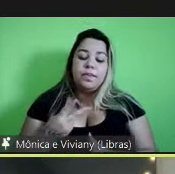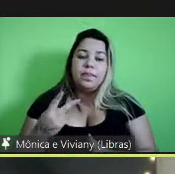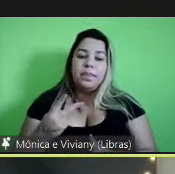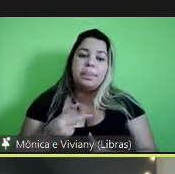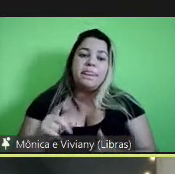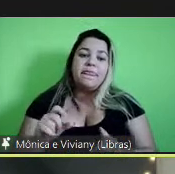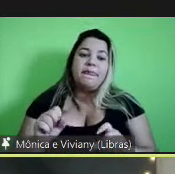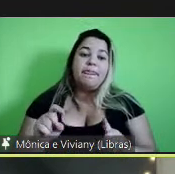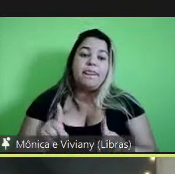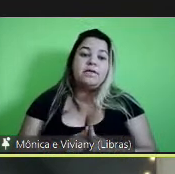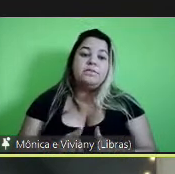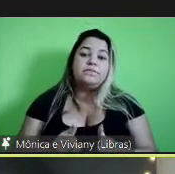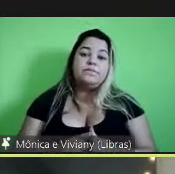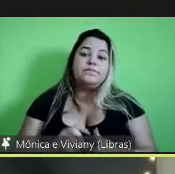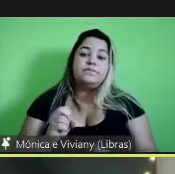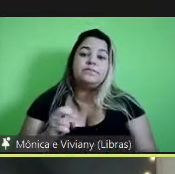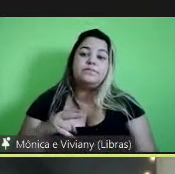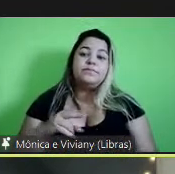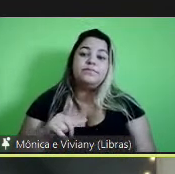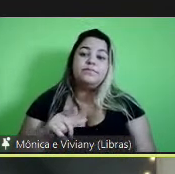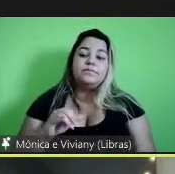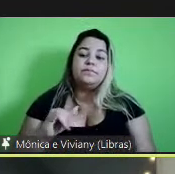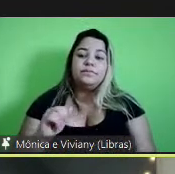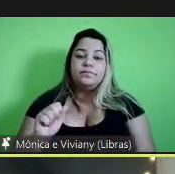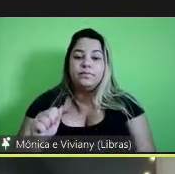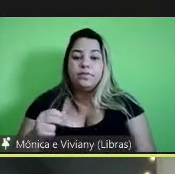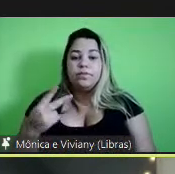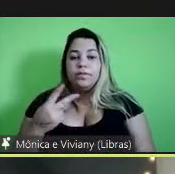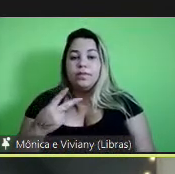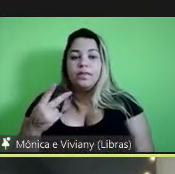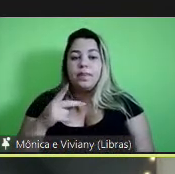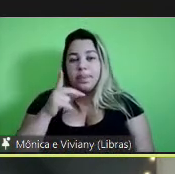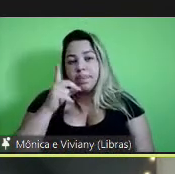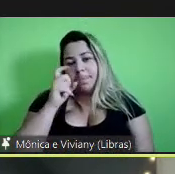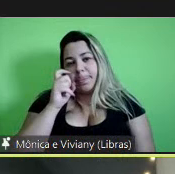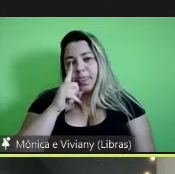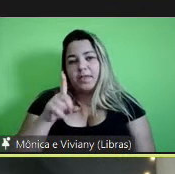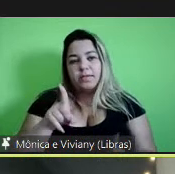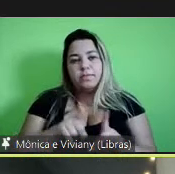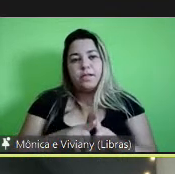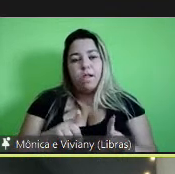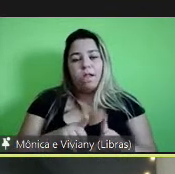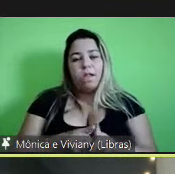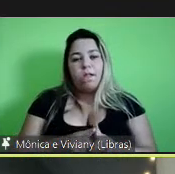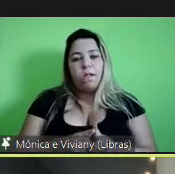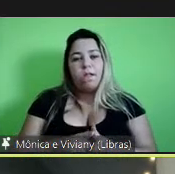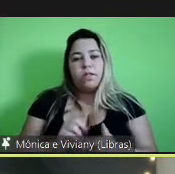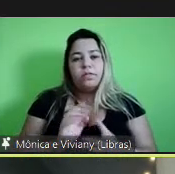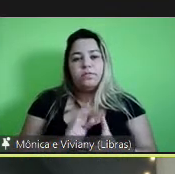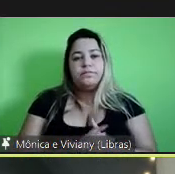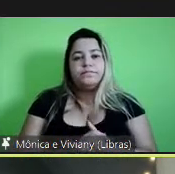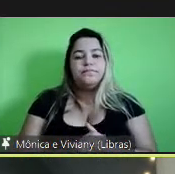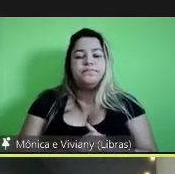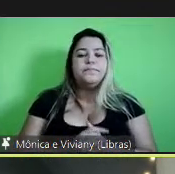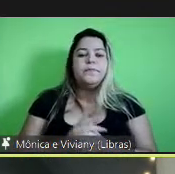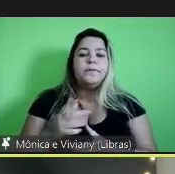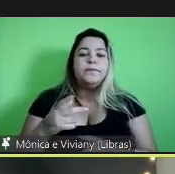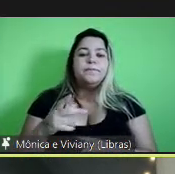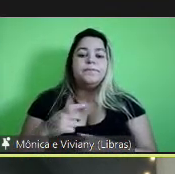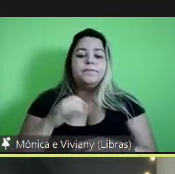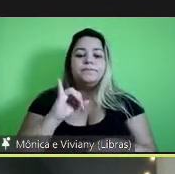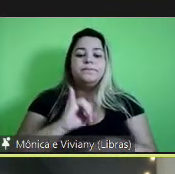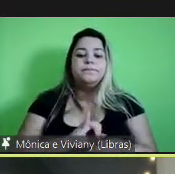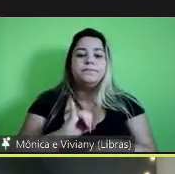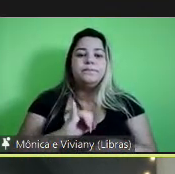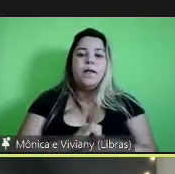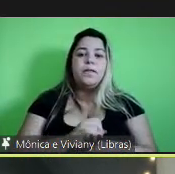5 specialized units, 2 centers for odontological specialties, 2 municipal hospitals, 1 municipal